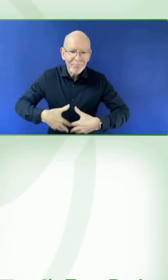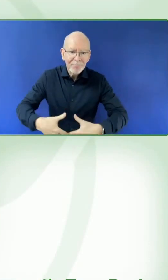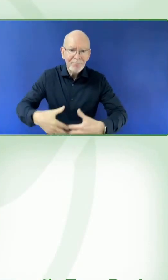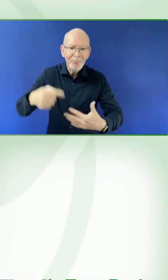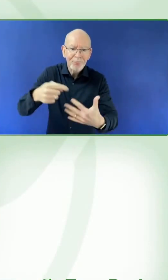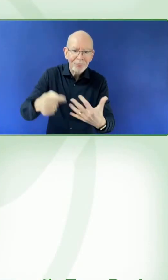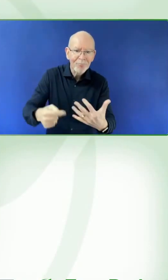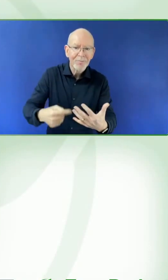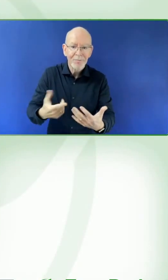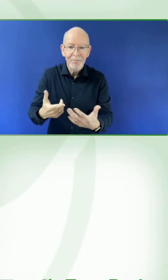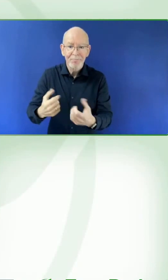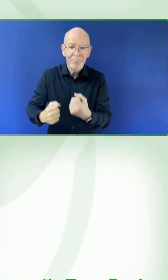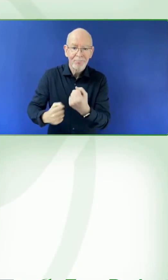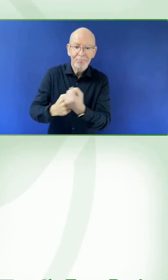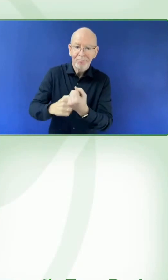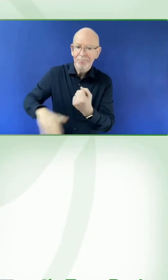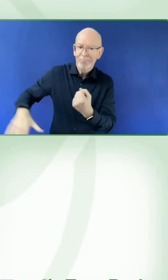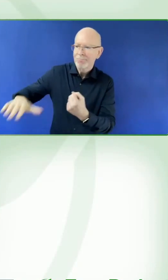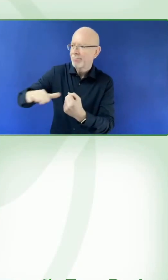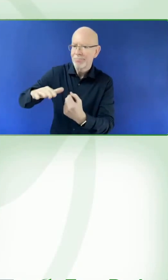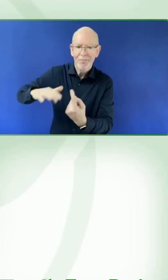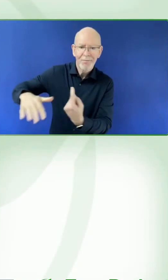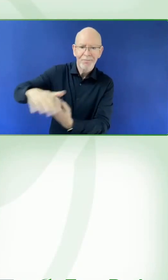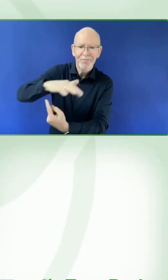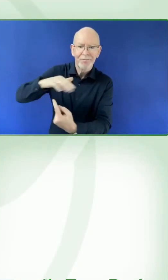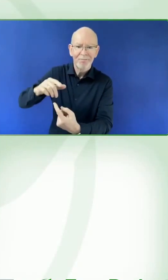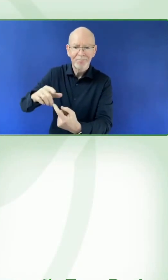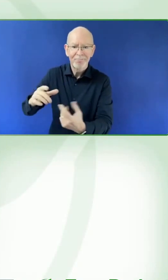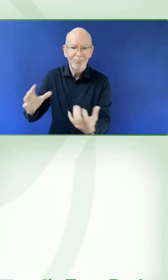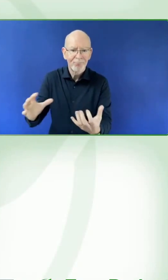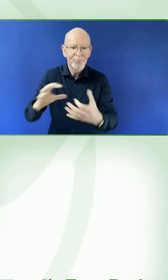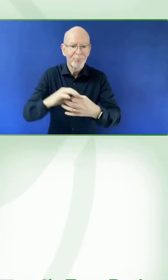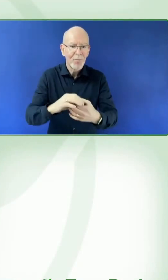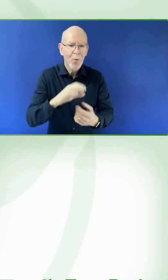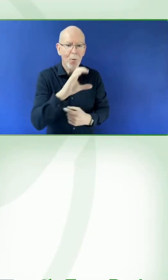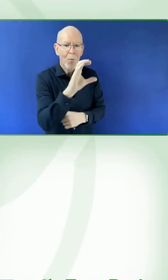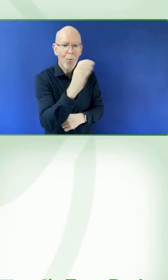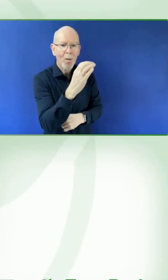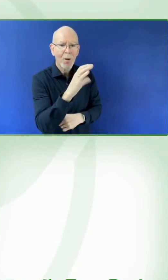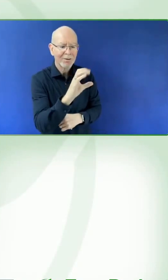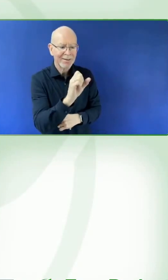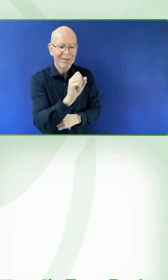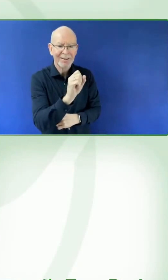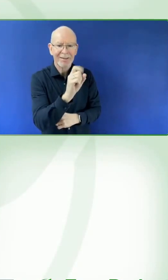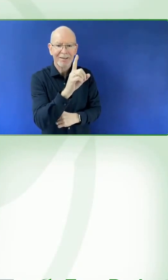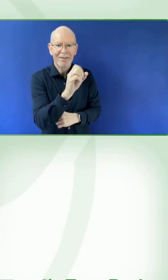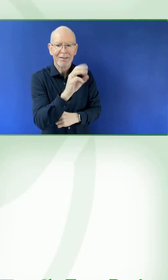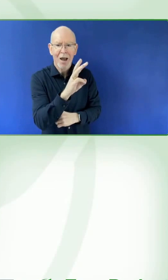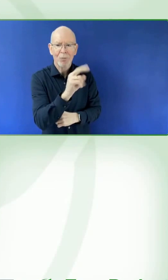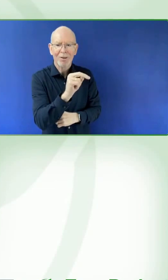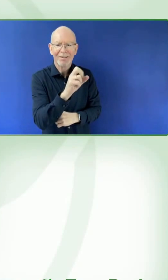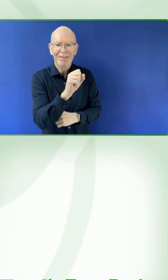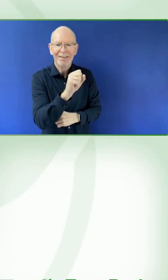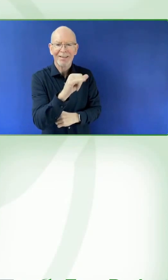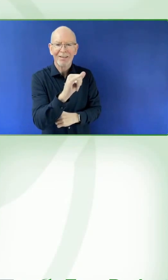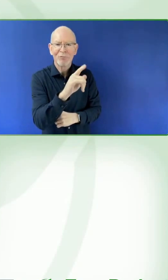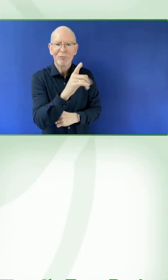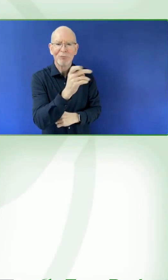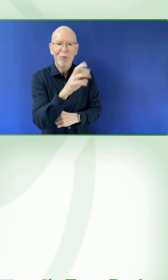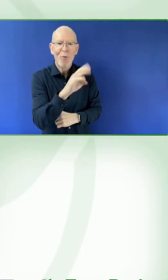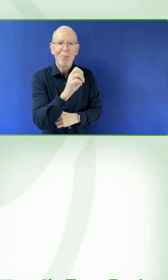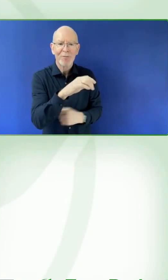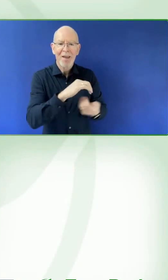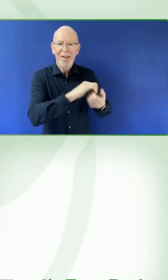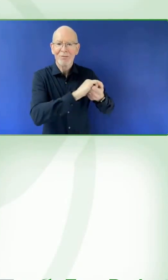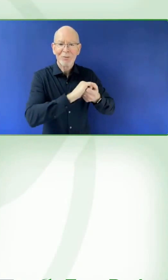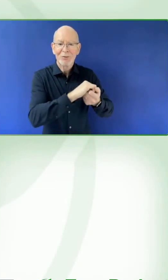sexuality and reproduction of persons with disability here in Colombia. In this process,